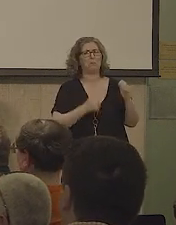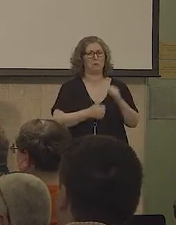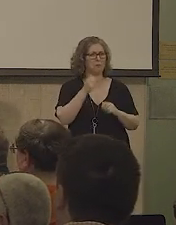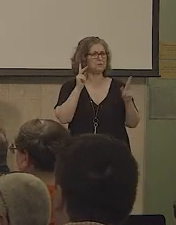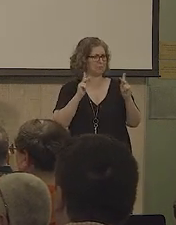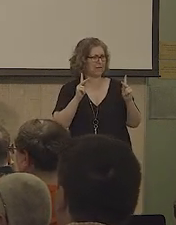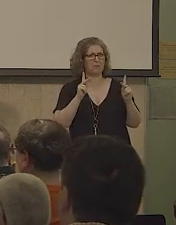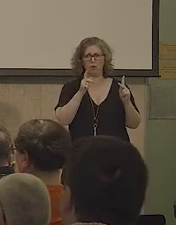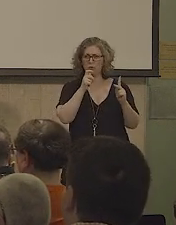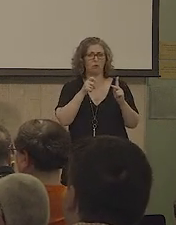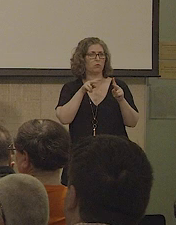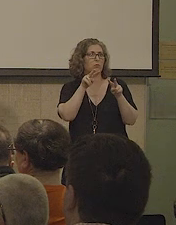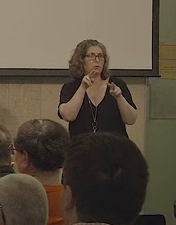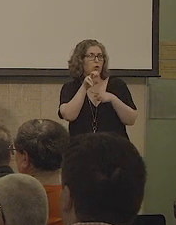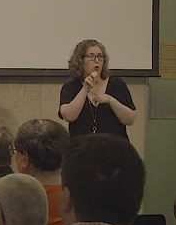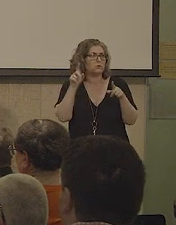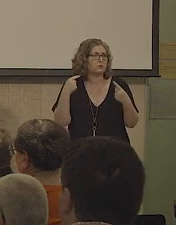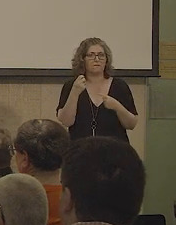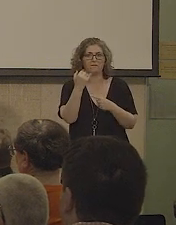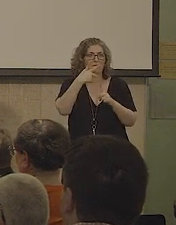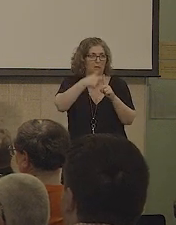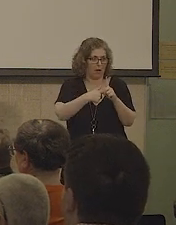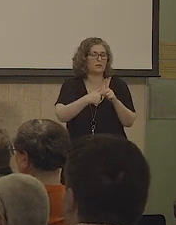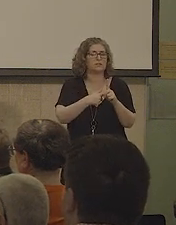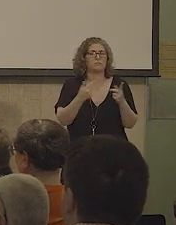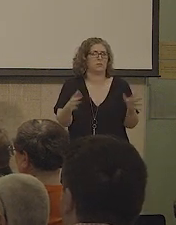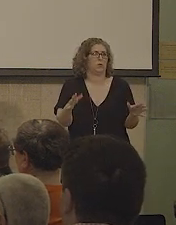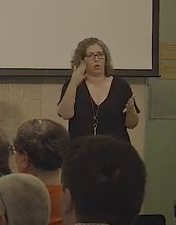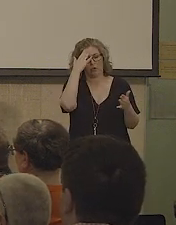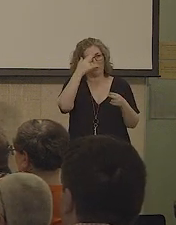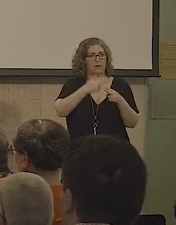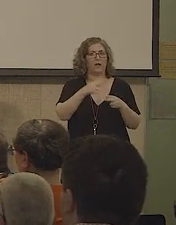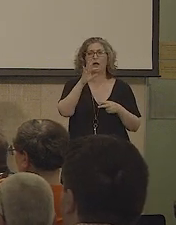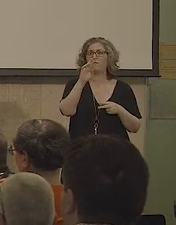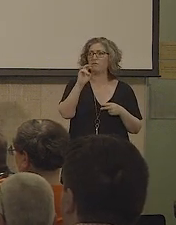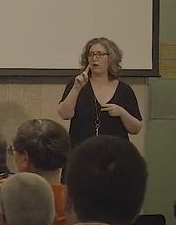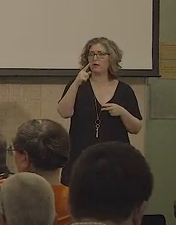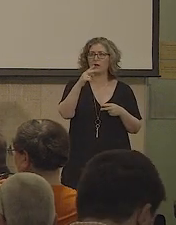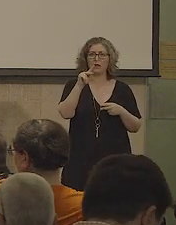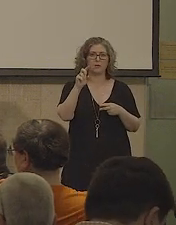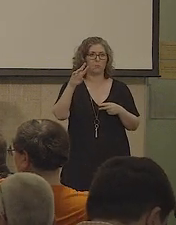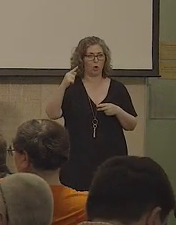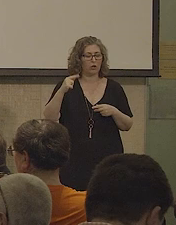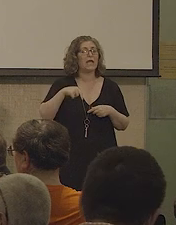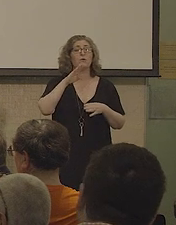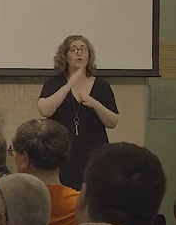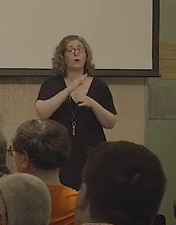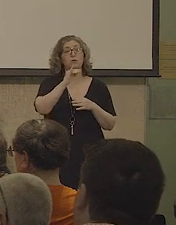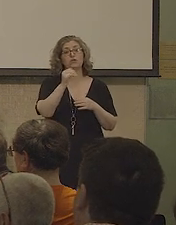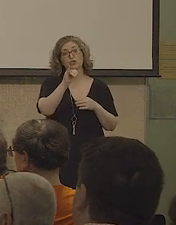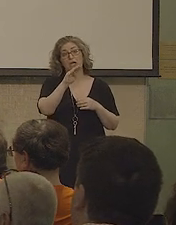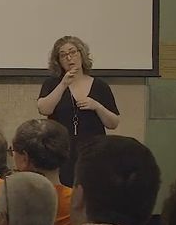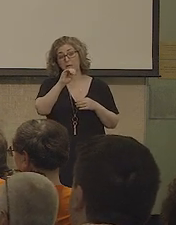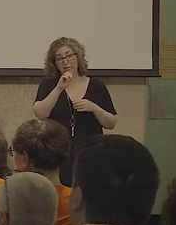people who have followed the news over the last 15 months know the name Fred Guttenberg. Fred's 14-year-old daughter, Jaime, was